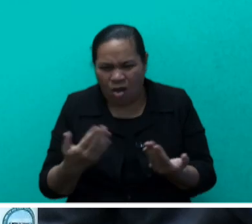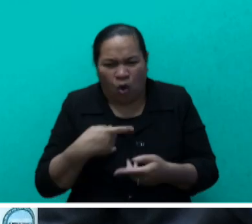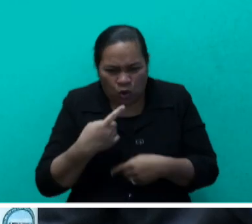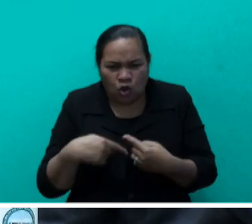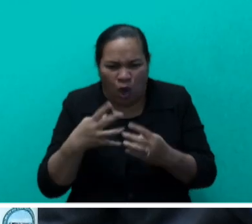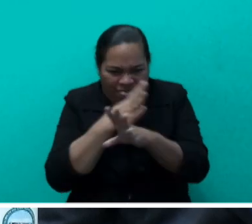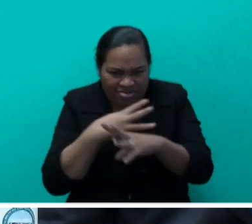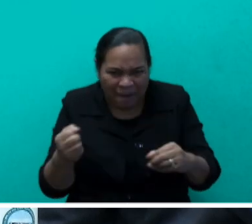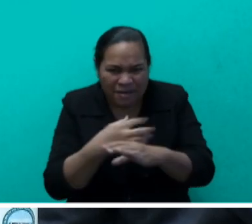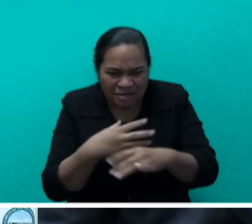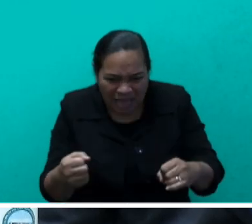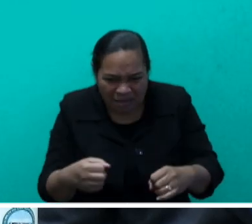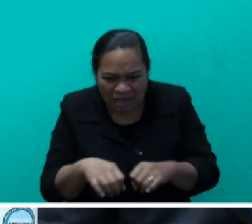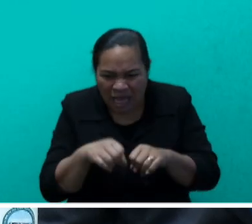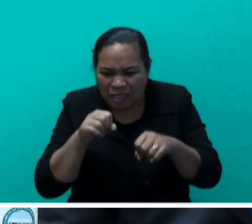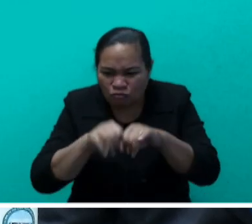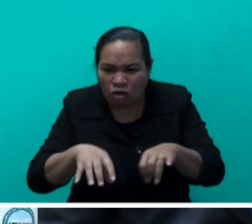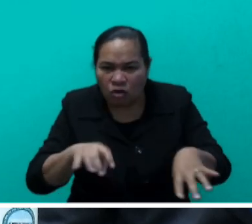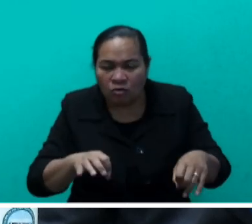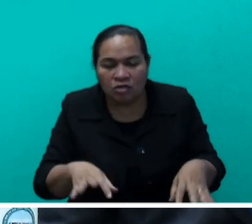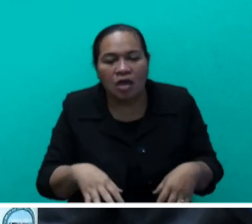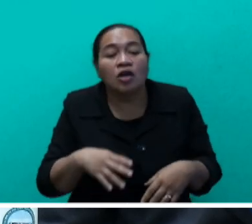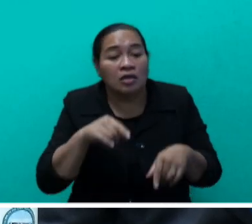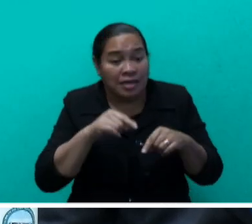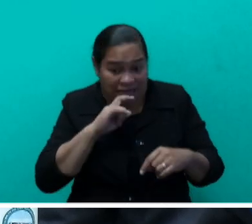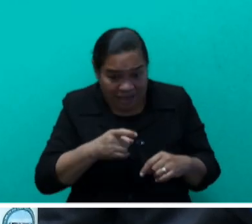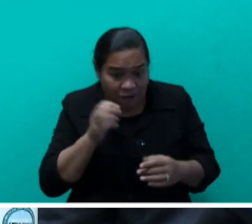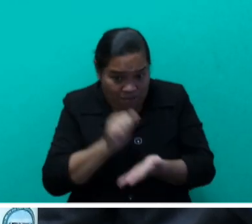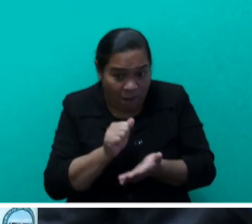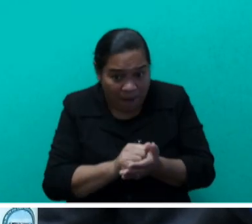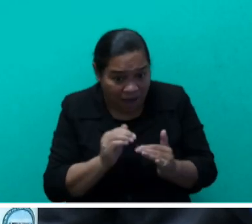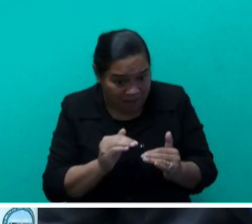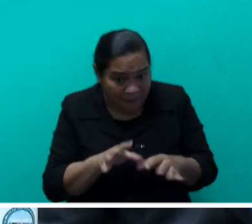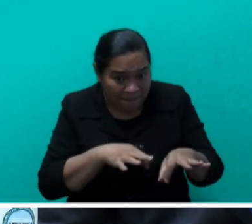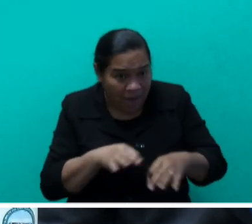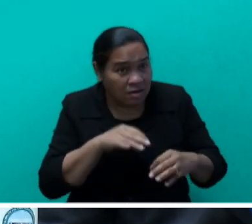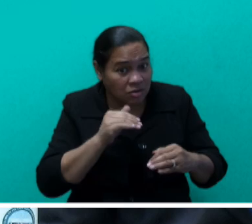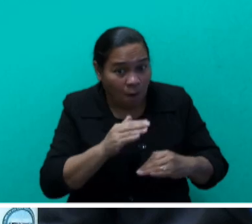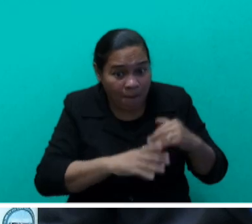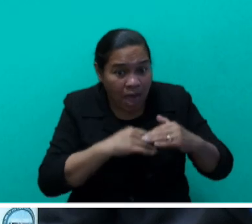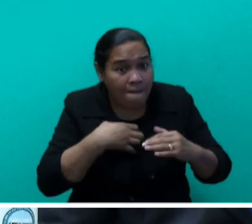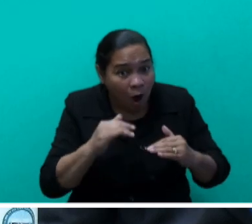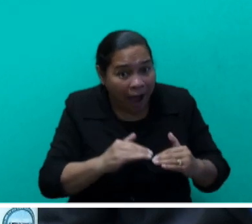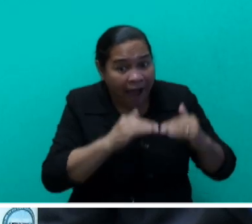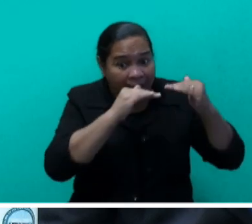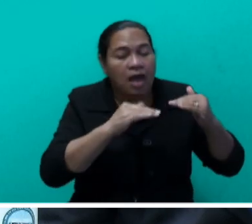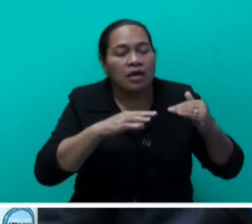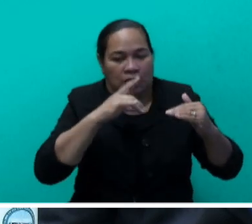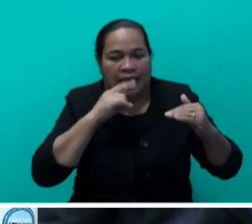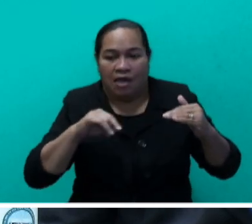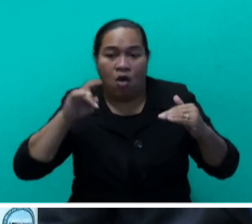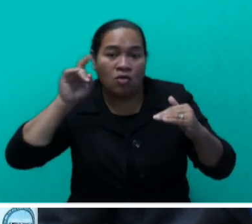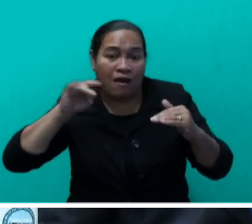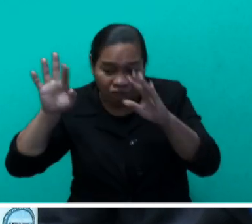floodwaters and allow quicker recovery after flood events. Plans are also underway to retrofit existing